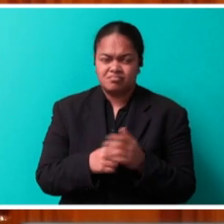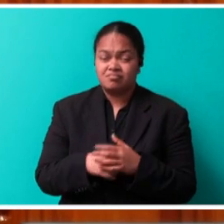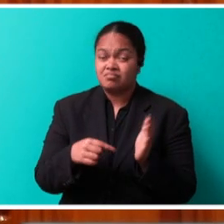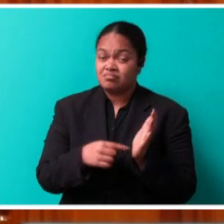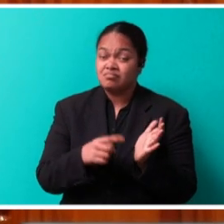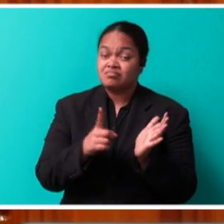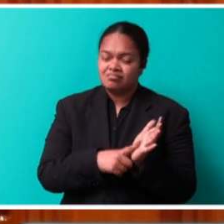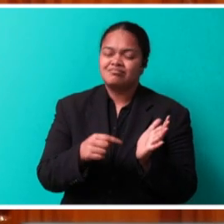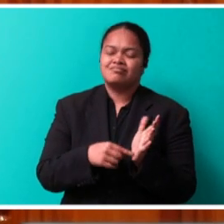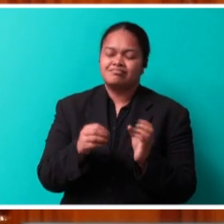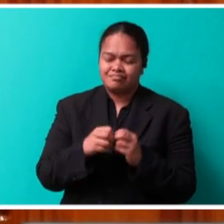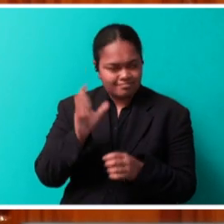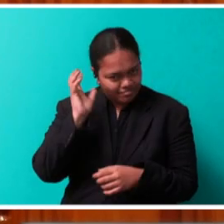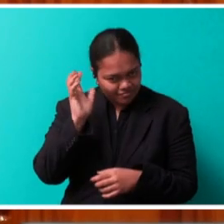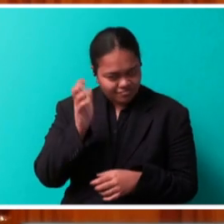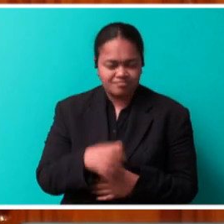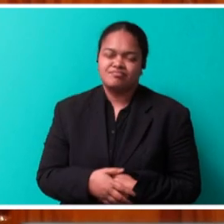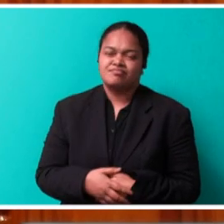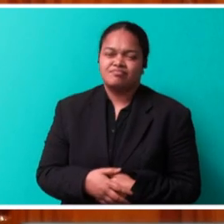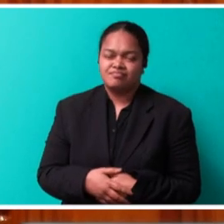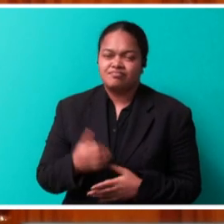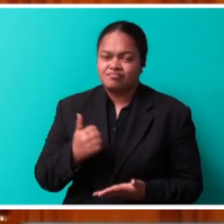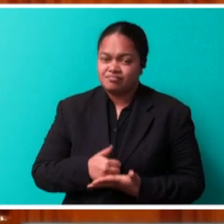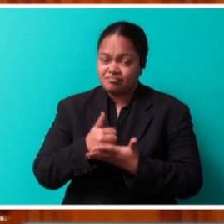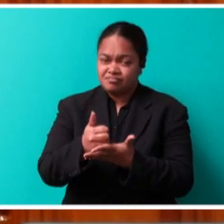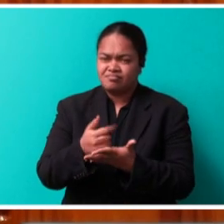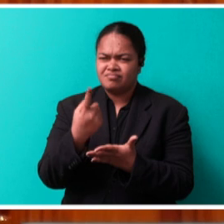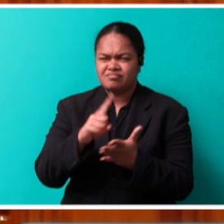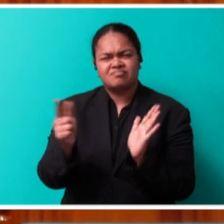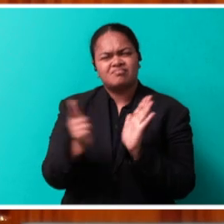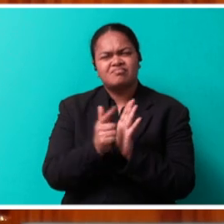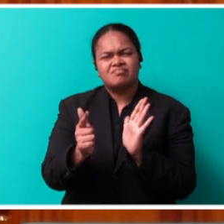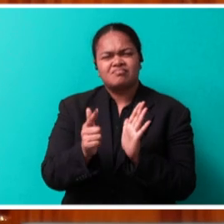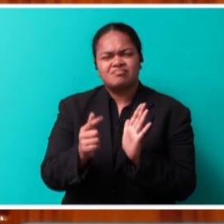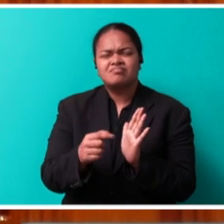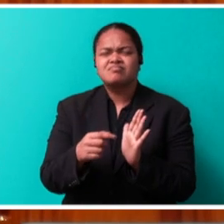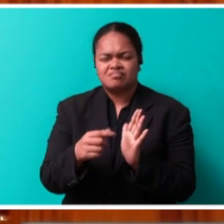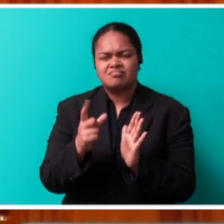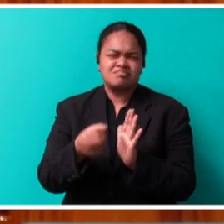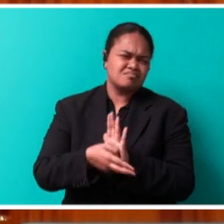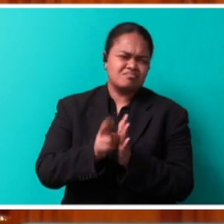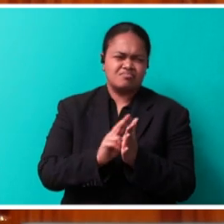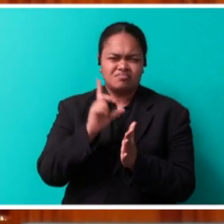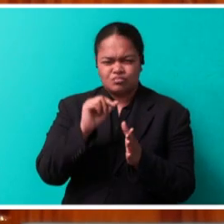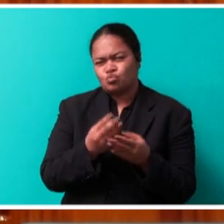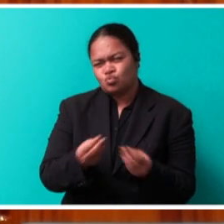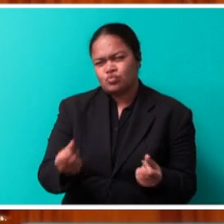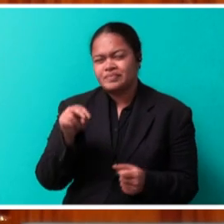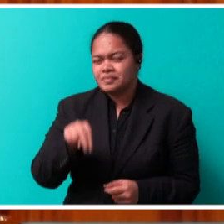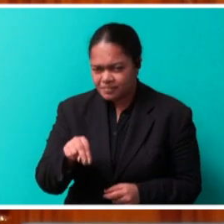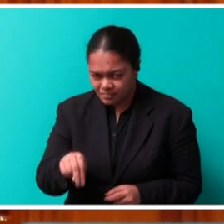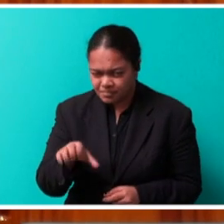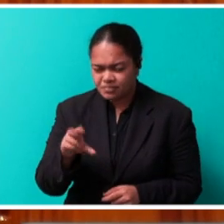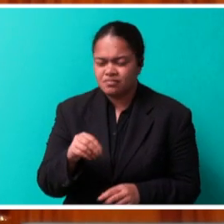TLTB on how the land tenure systems and legislation will be reviewed so that they can address the needs of